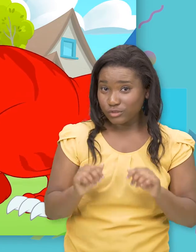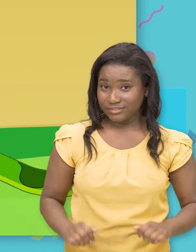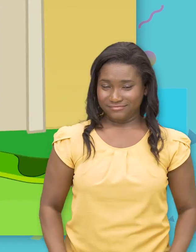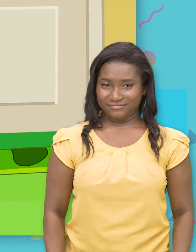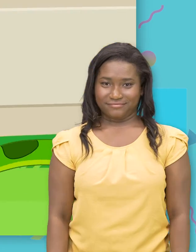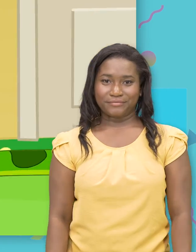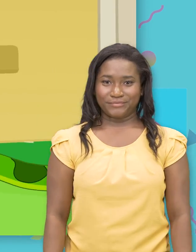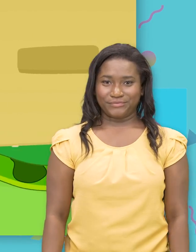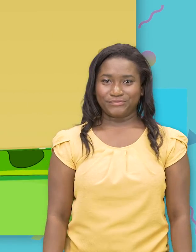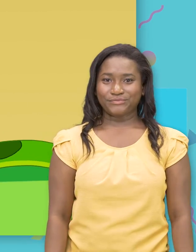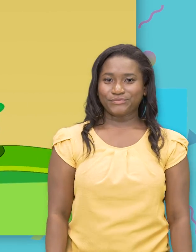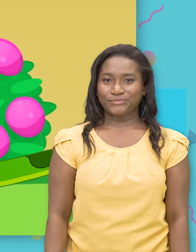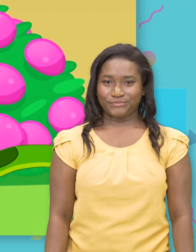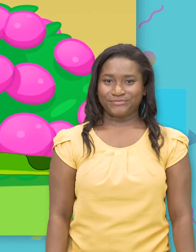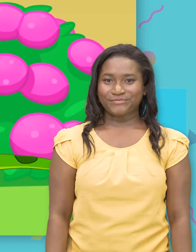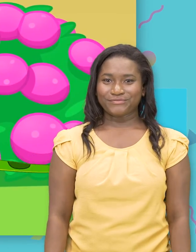Boof.